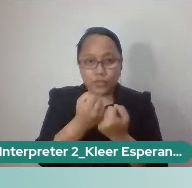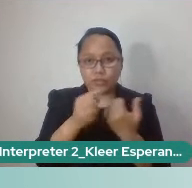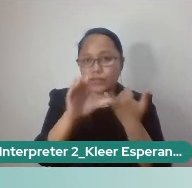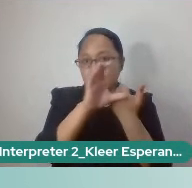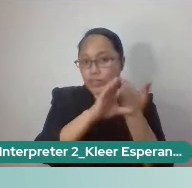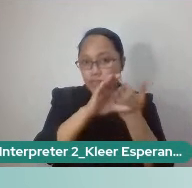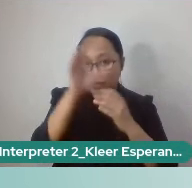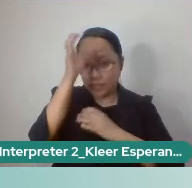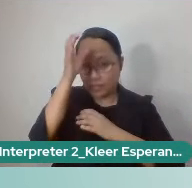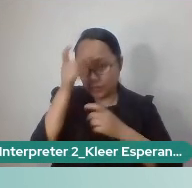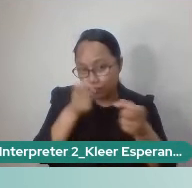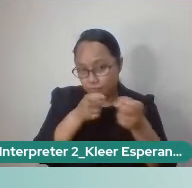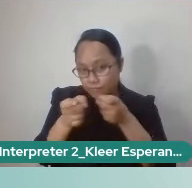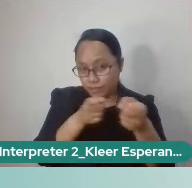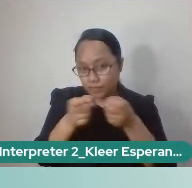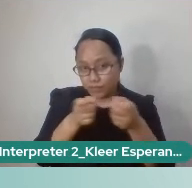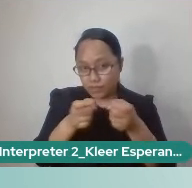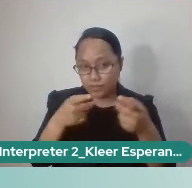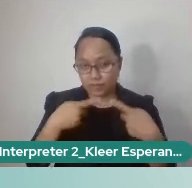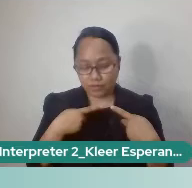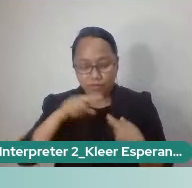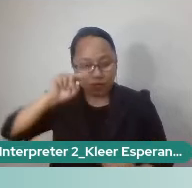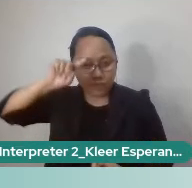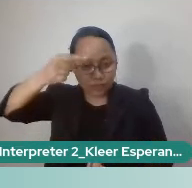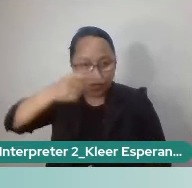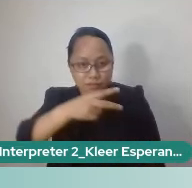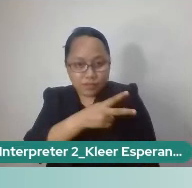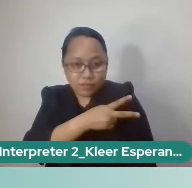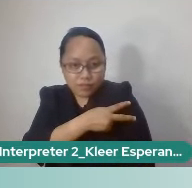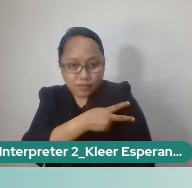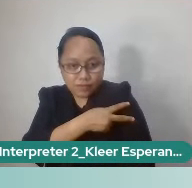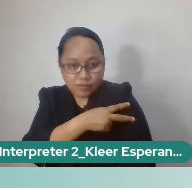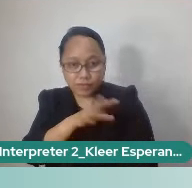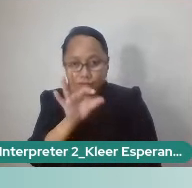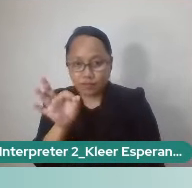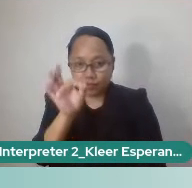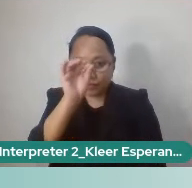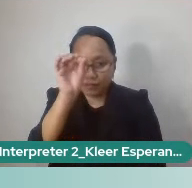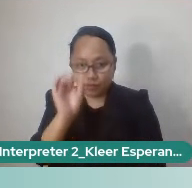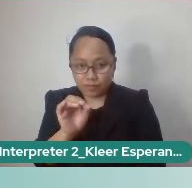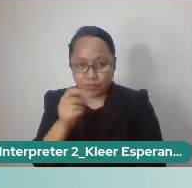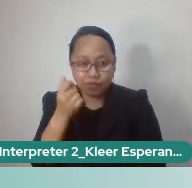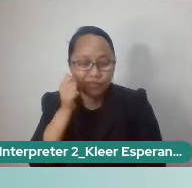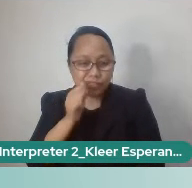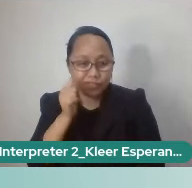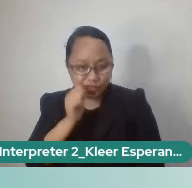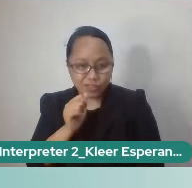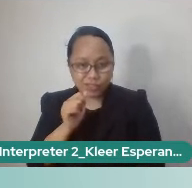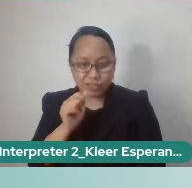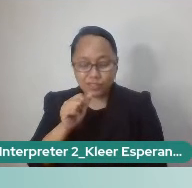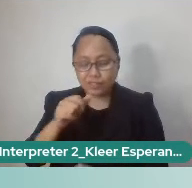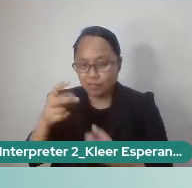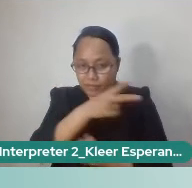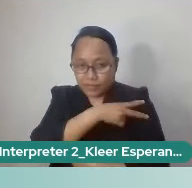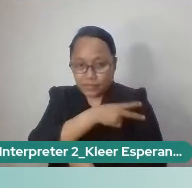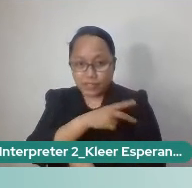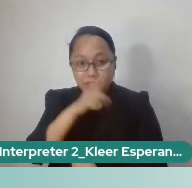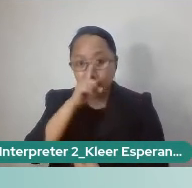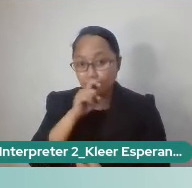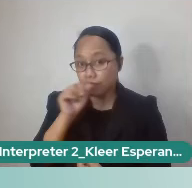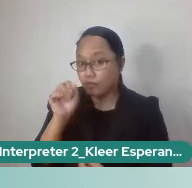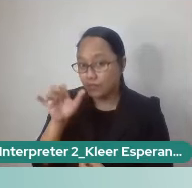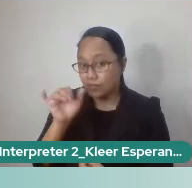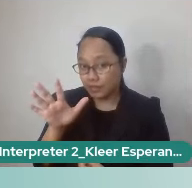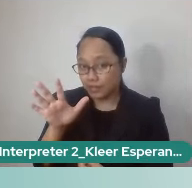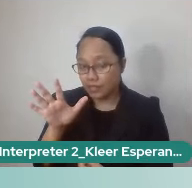control, defined as 2030 targets for the next decade across three sets of proven